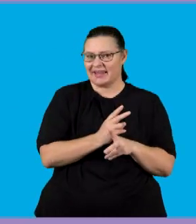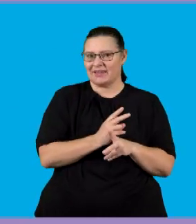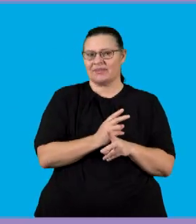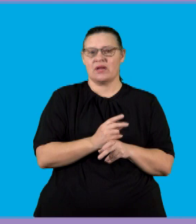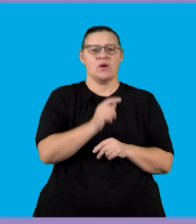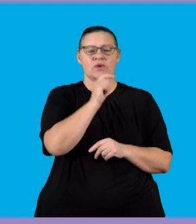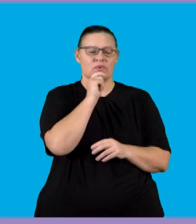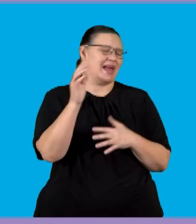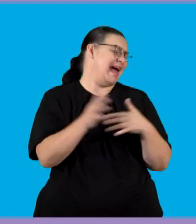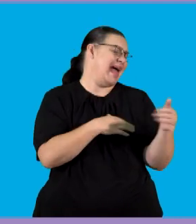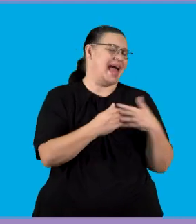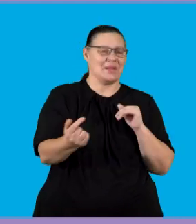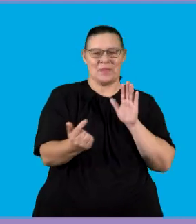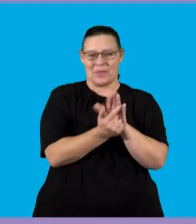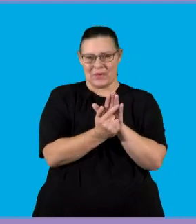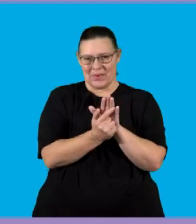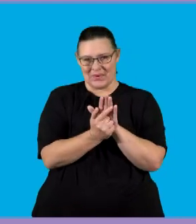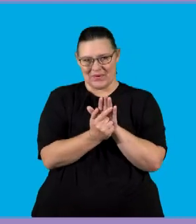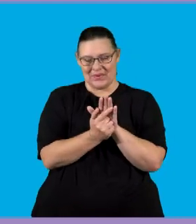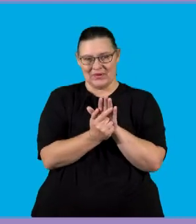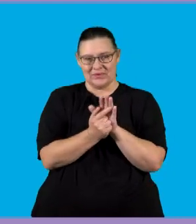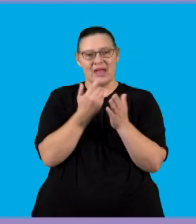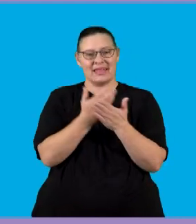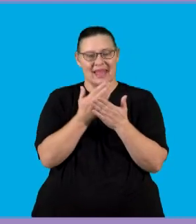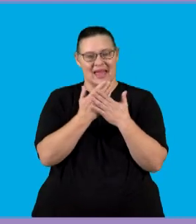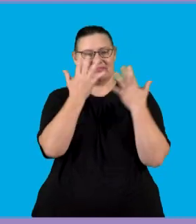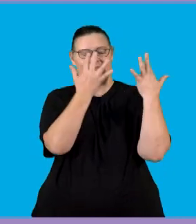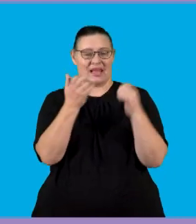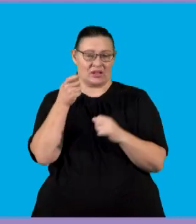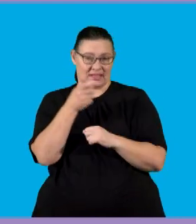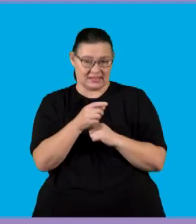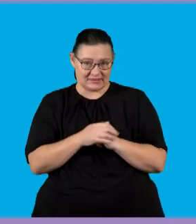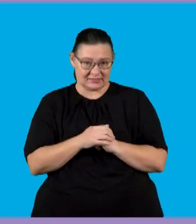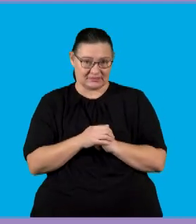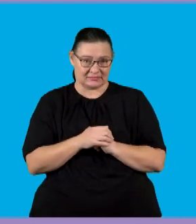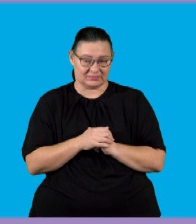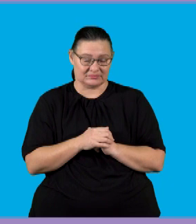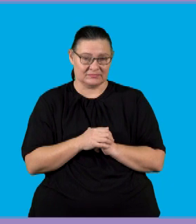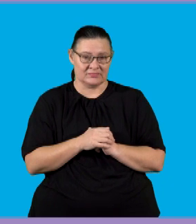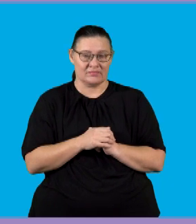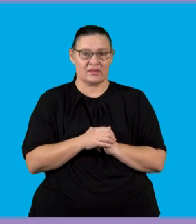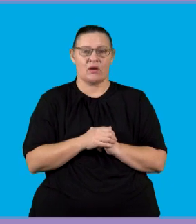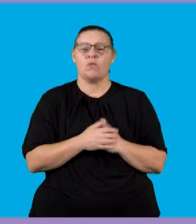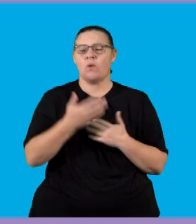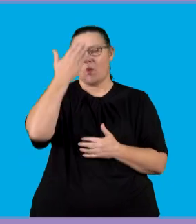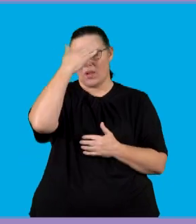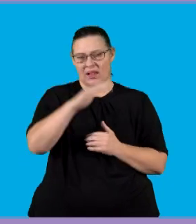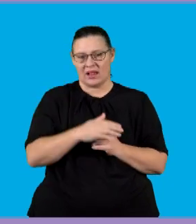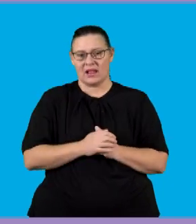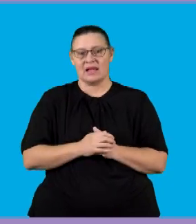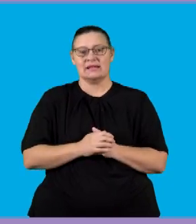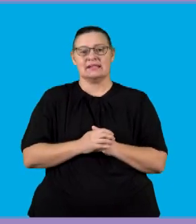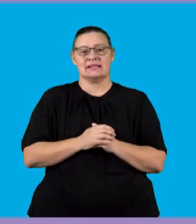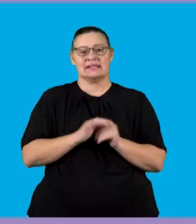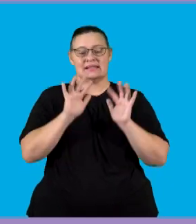can use any law that you want to calculate this expression or to simplify this expression. But we know